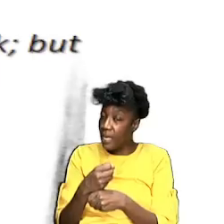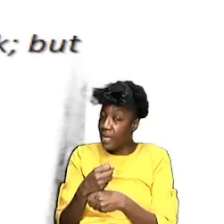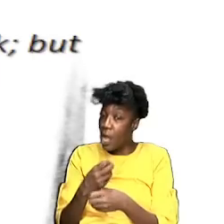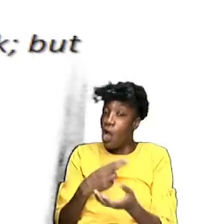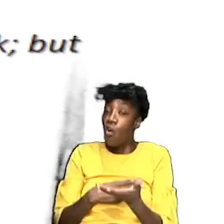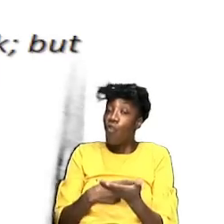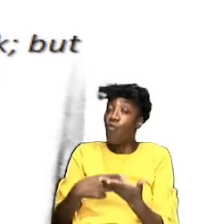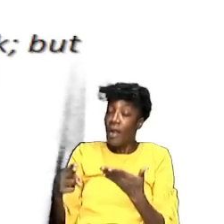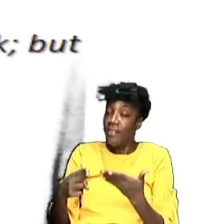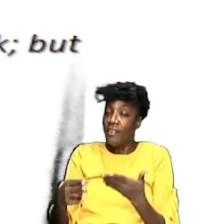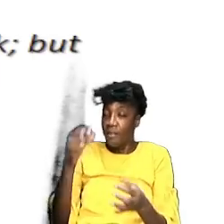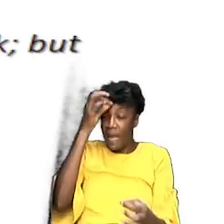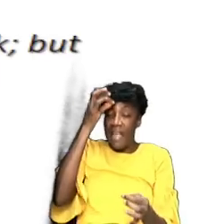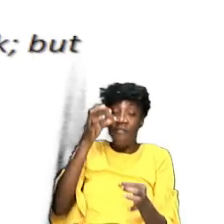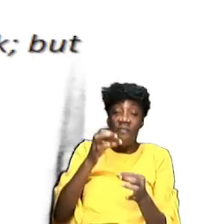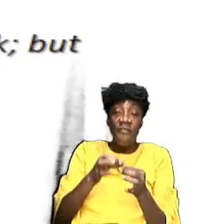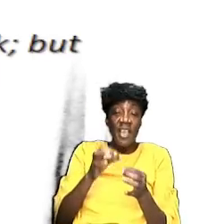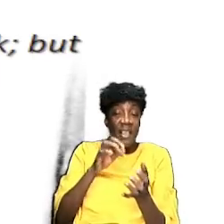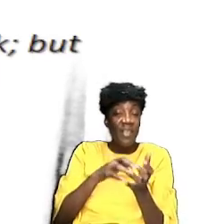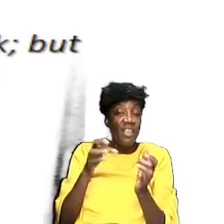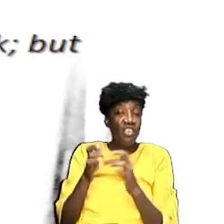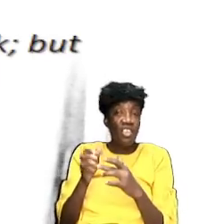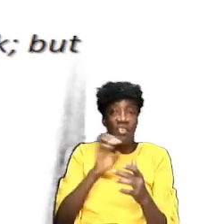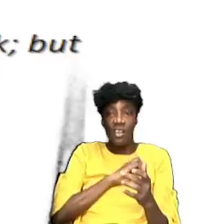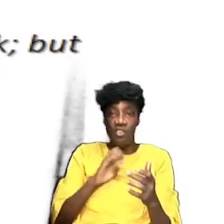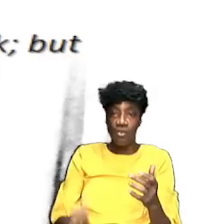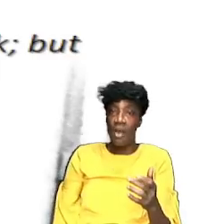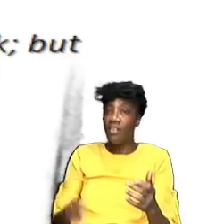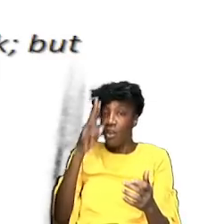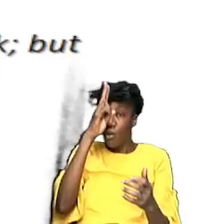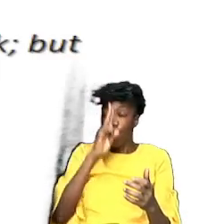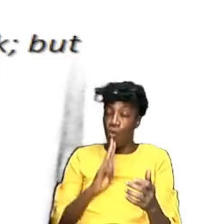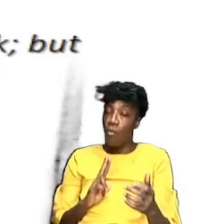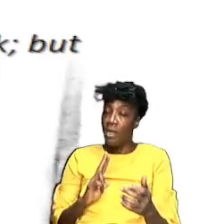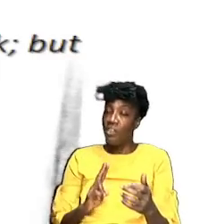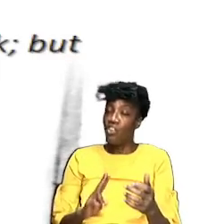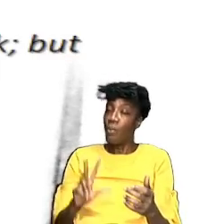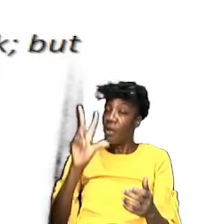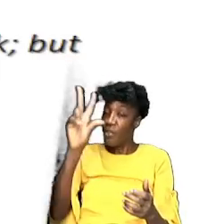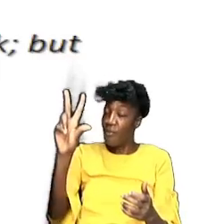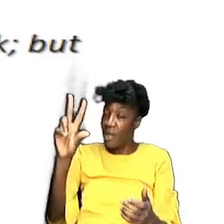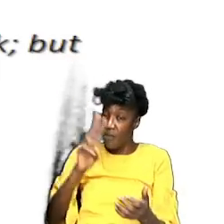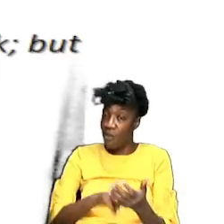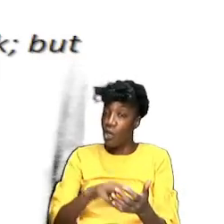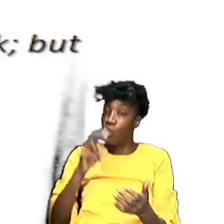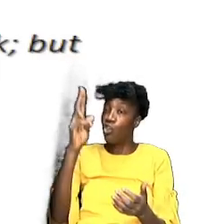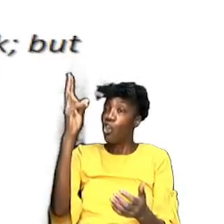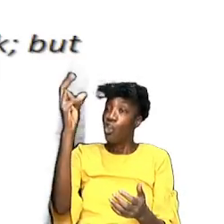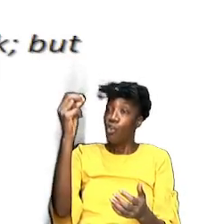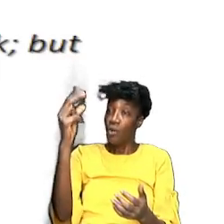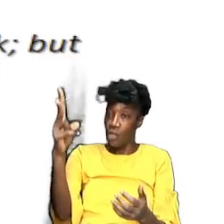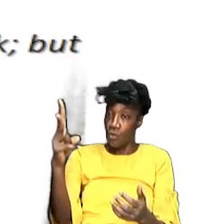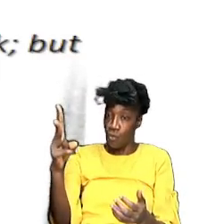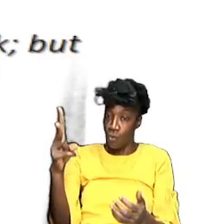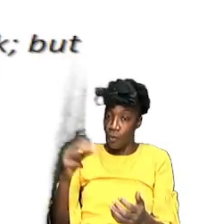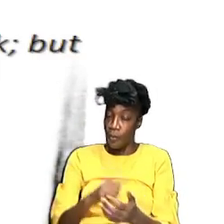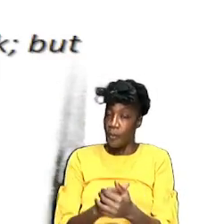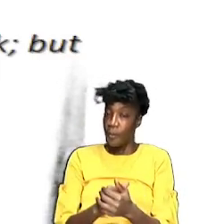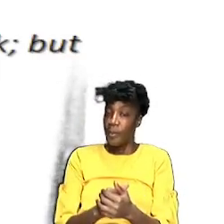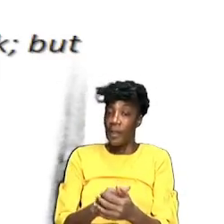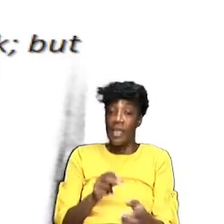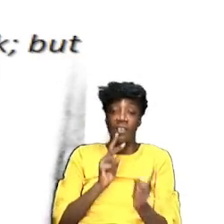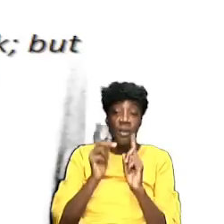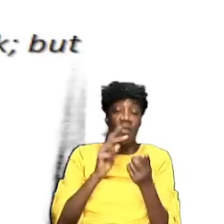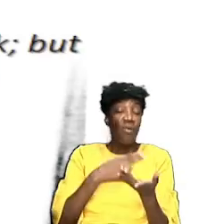faith in Jesus Christ. Amen. So Romans chapter 3, 22 says, speak about the righteousness of God, which is by faith of Jesus Christ